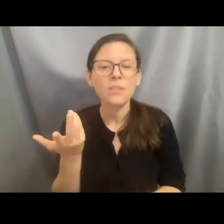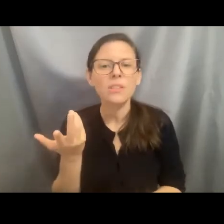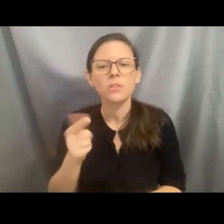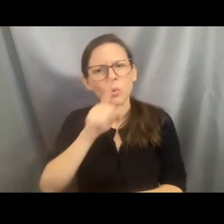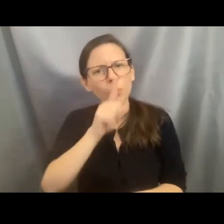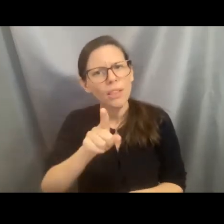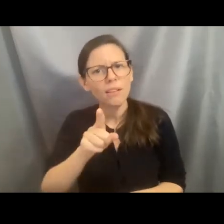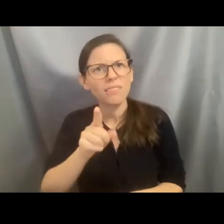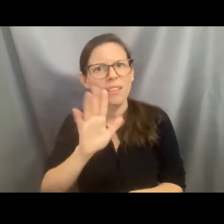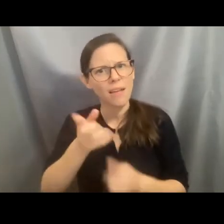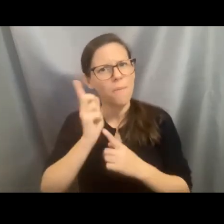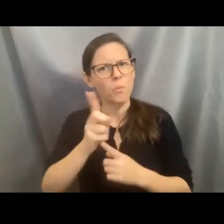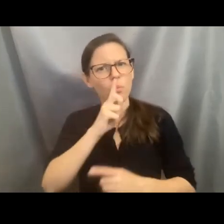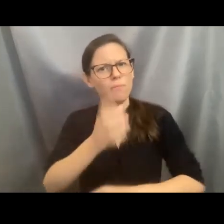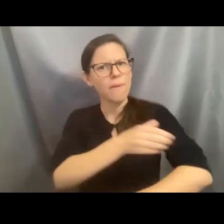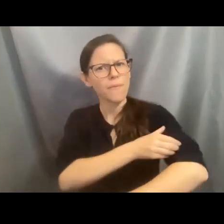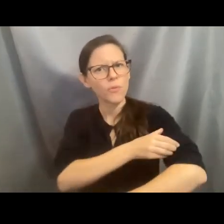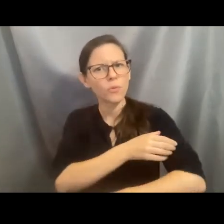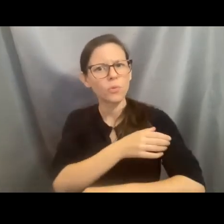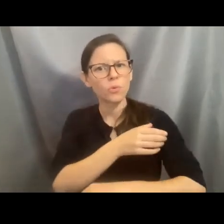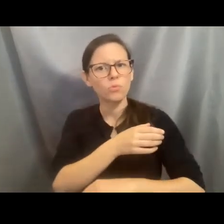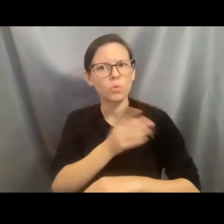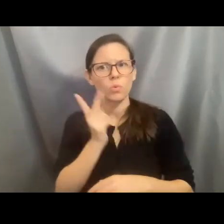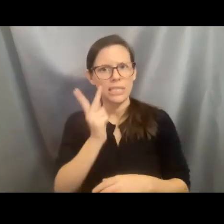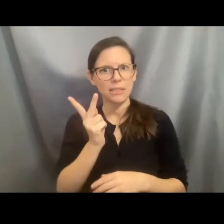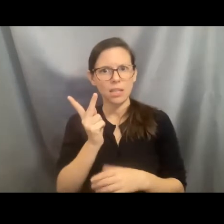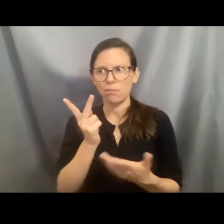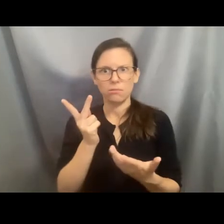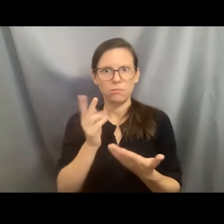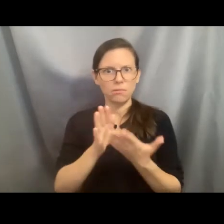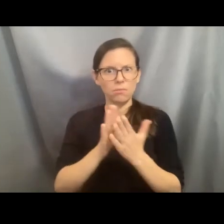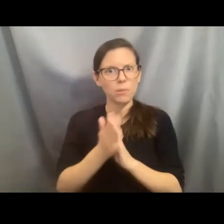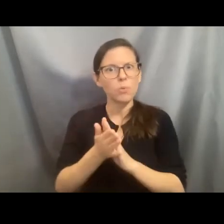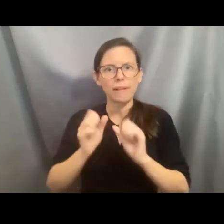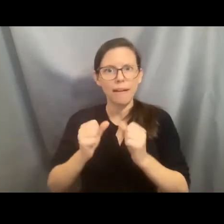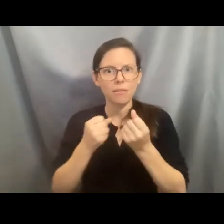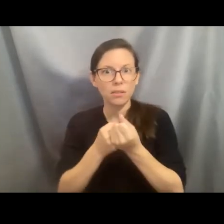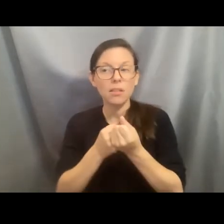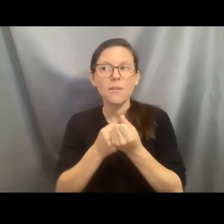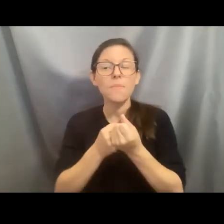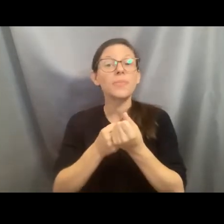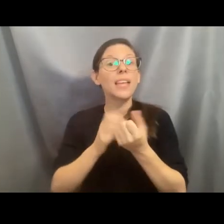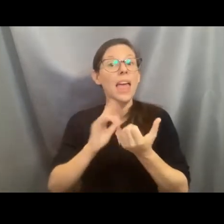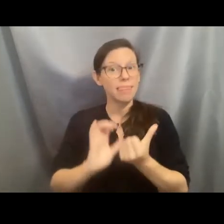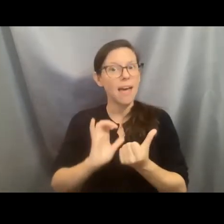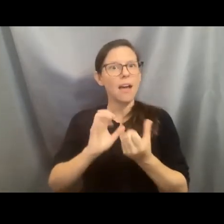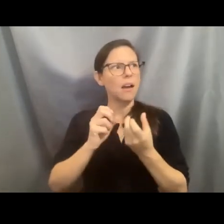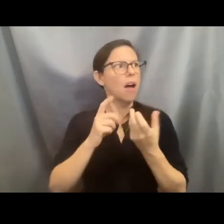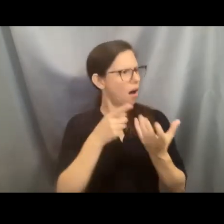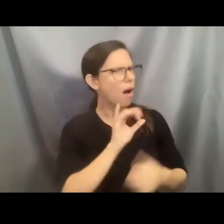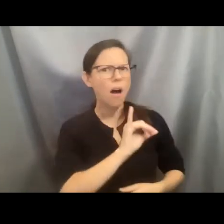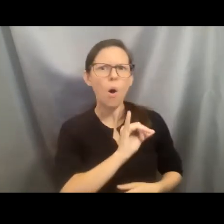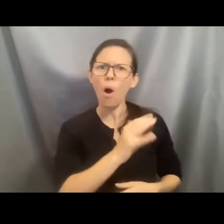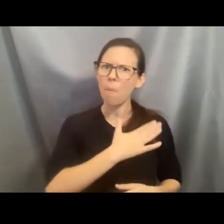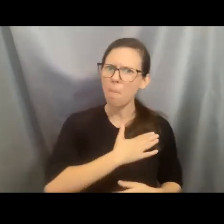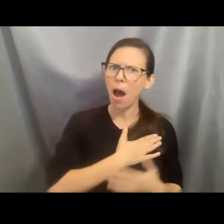really powerful moment to see where people could be supportive. And that's where policy started to change. I know that we're